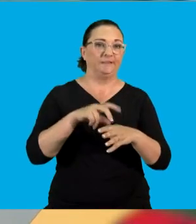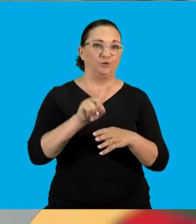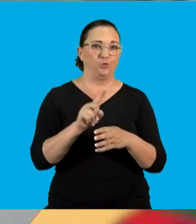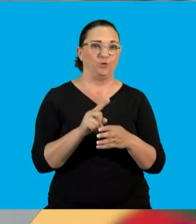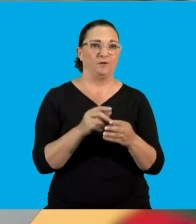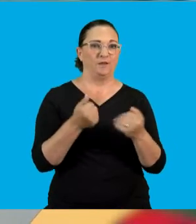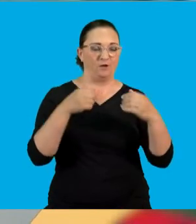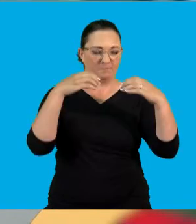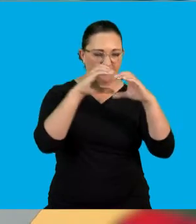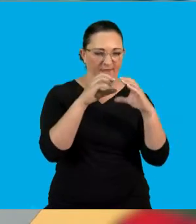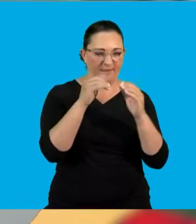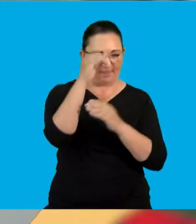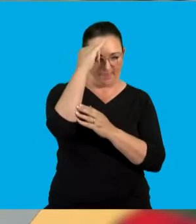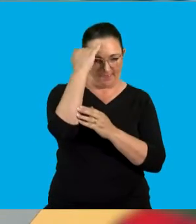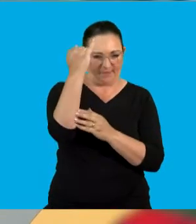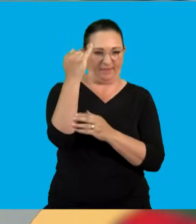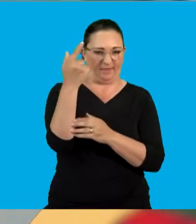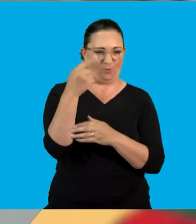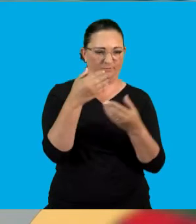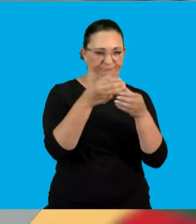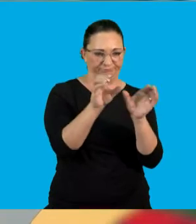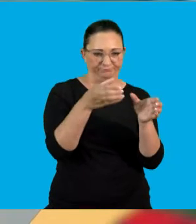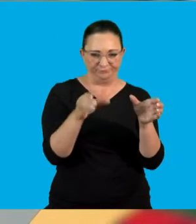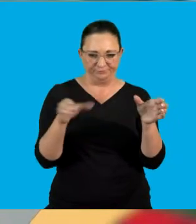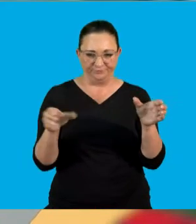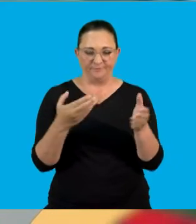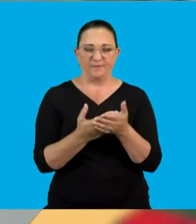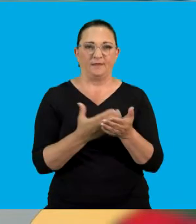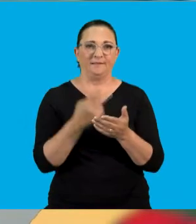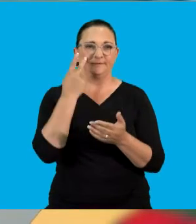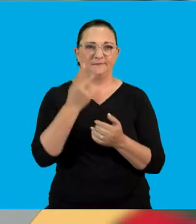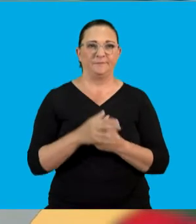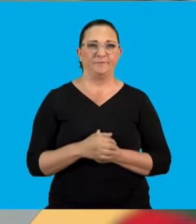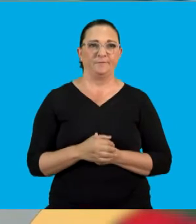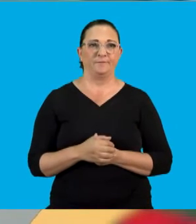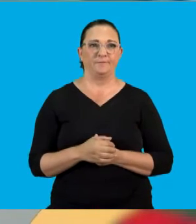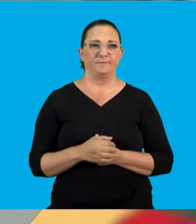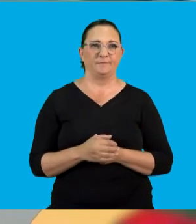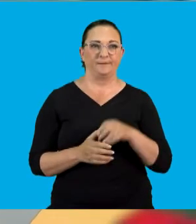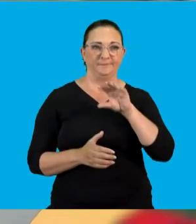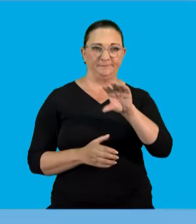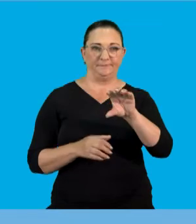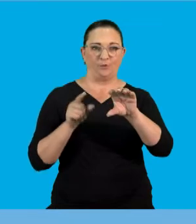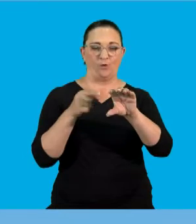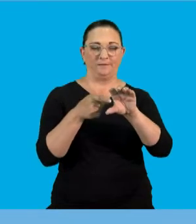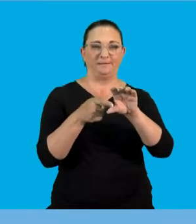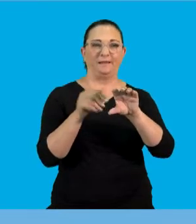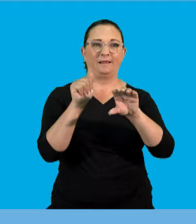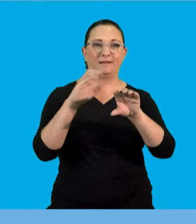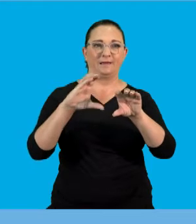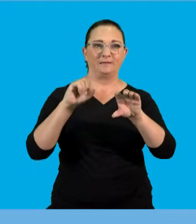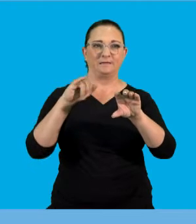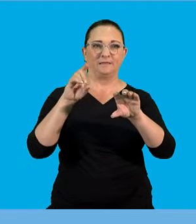going to break our main idea into small concepts that we can tackle bit by bit. So as we have said, our main idea